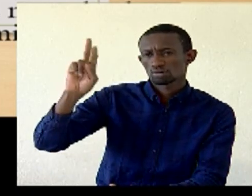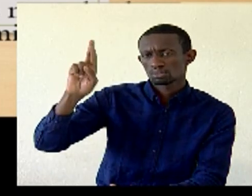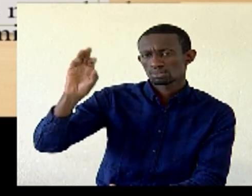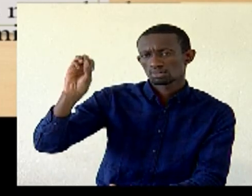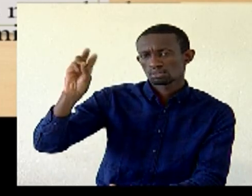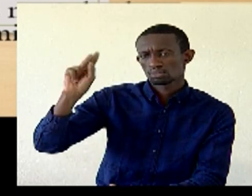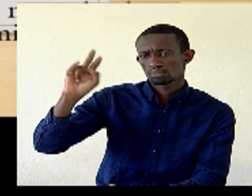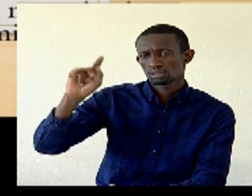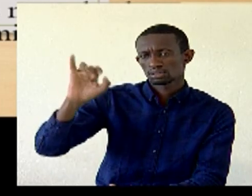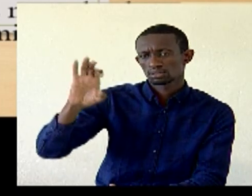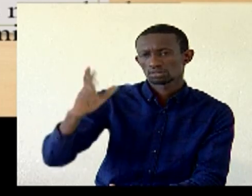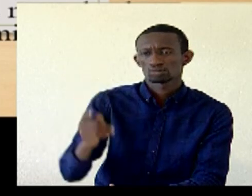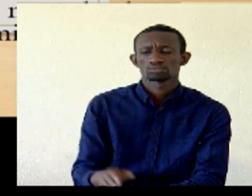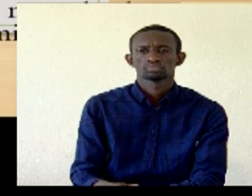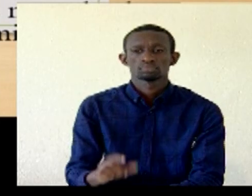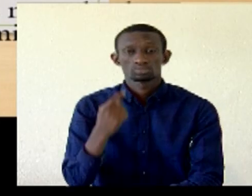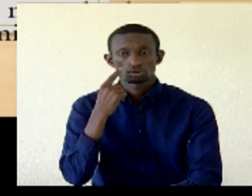primary,